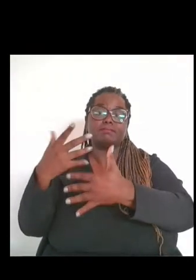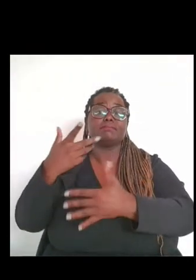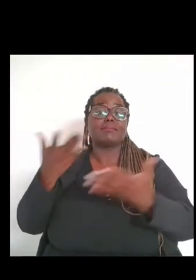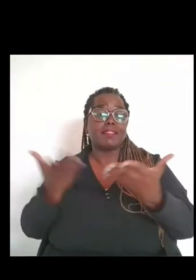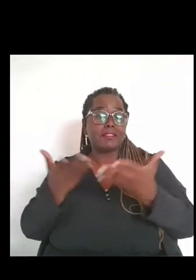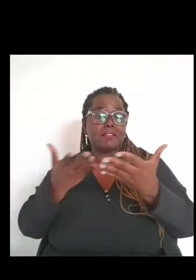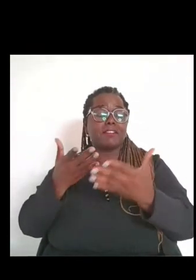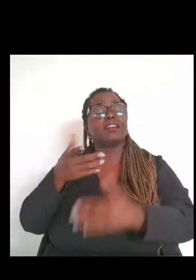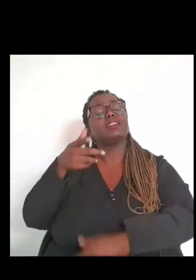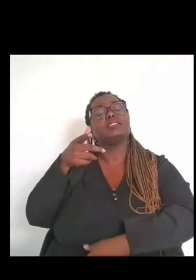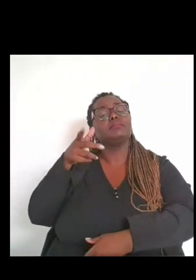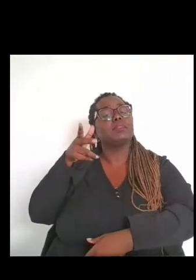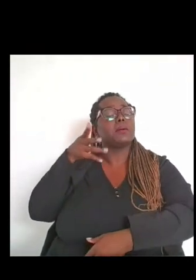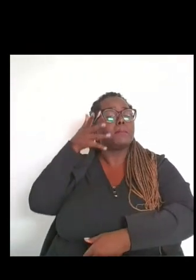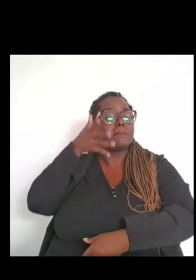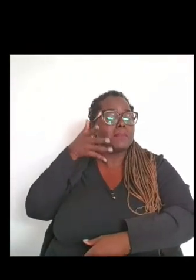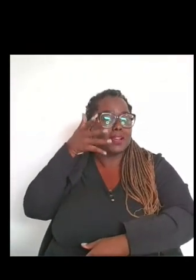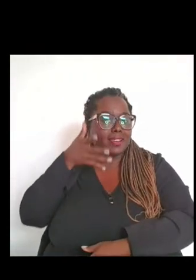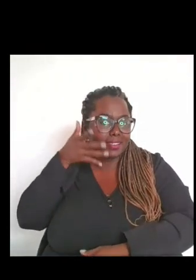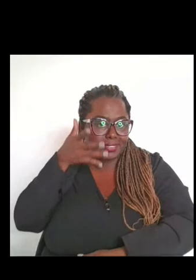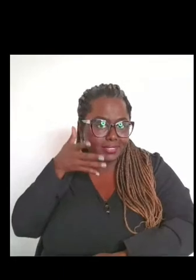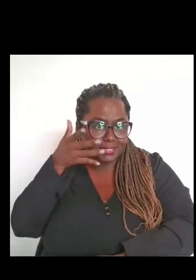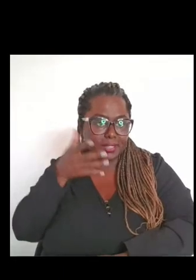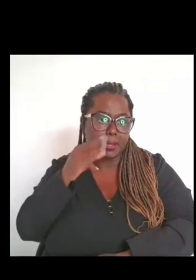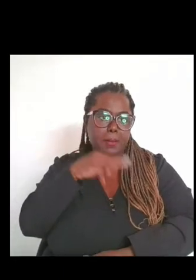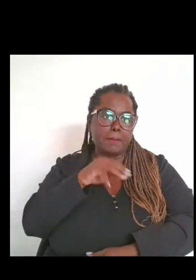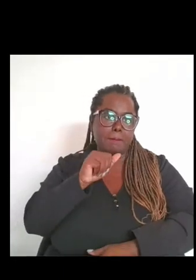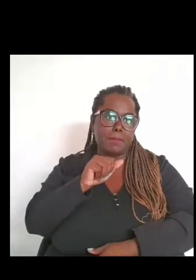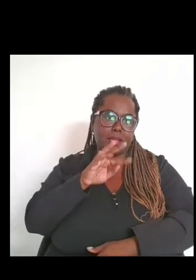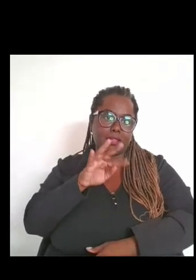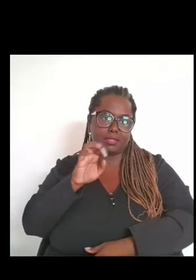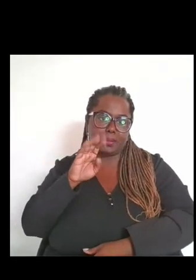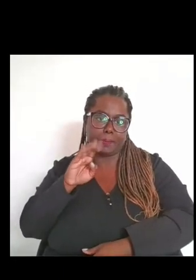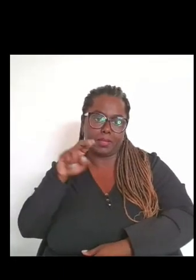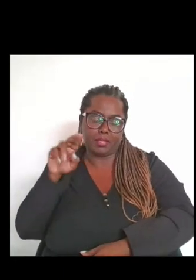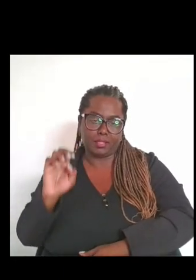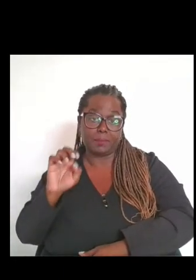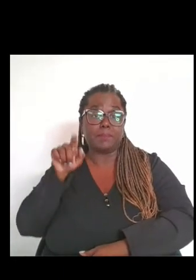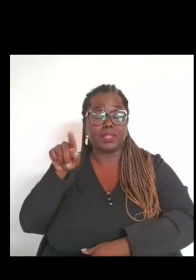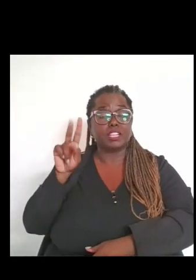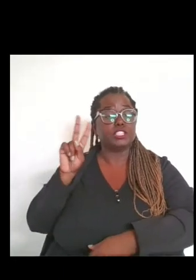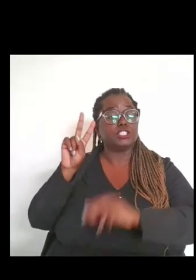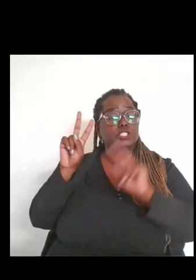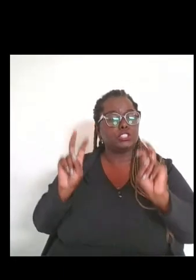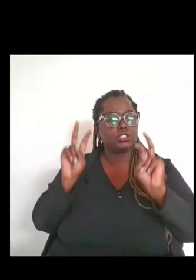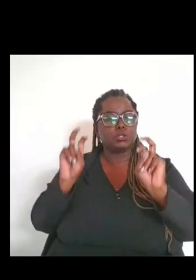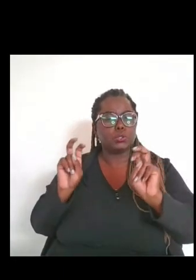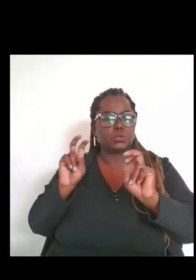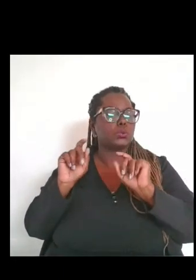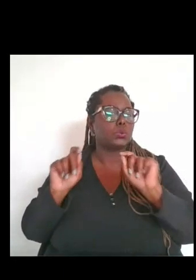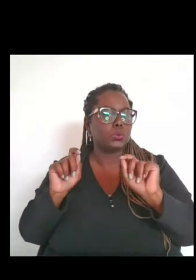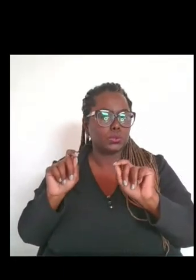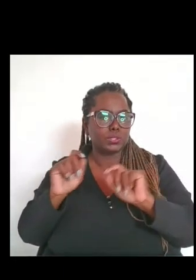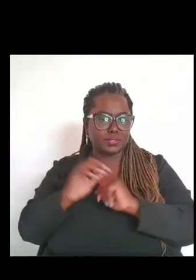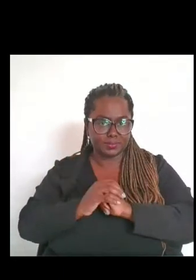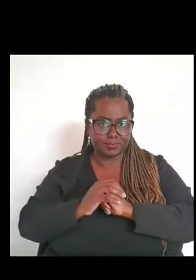and now we are going to hear the words of zetu Mata Benny